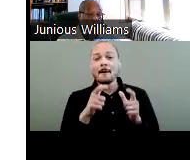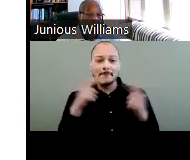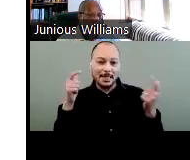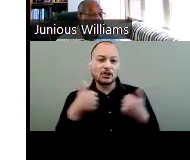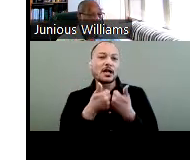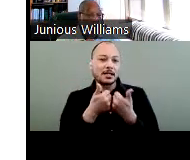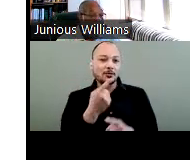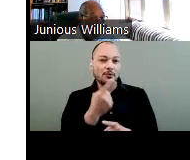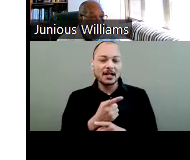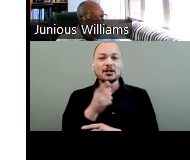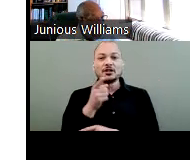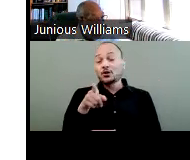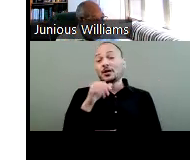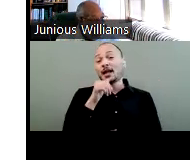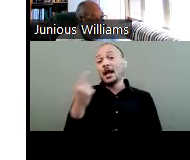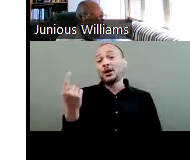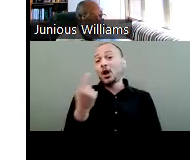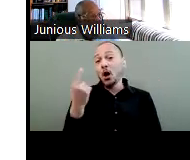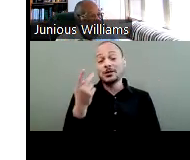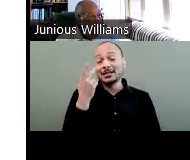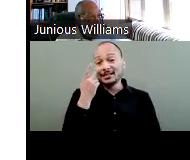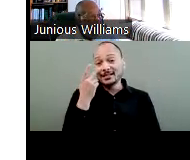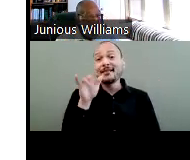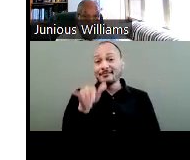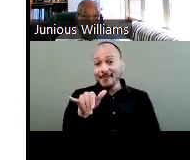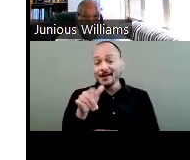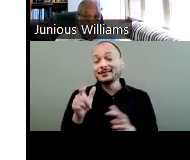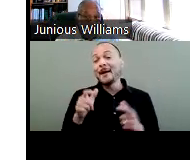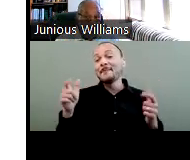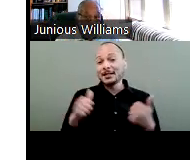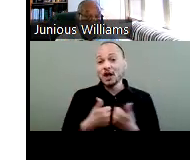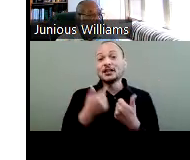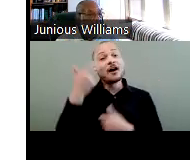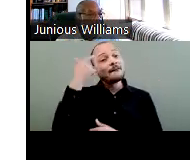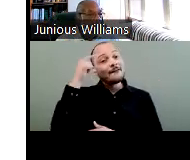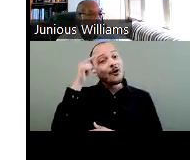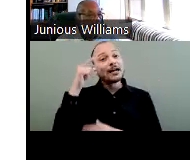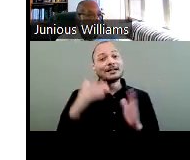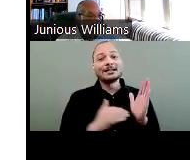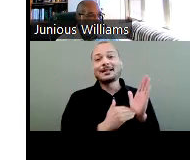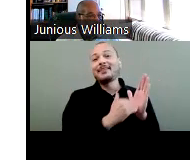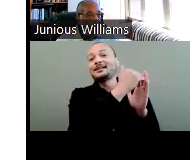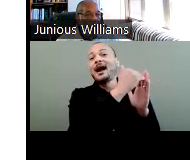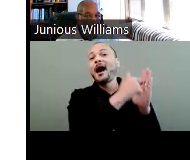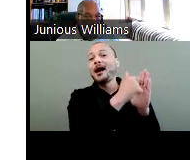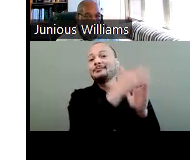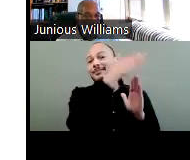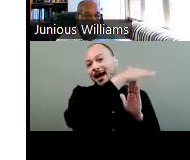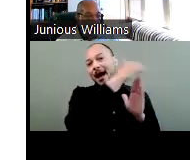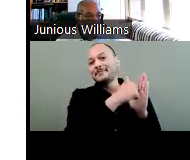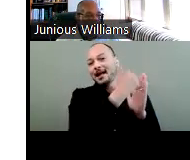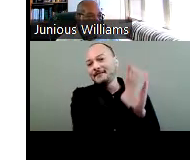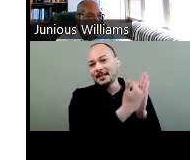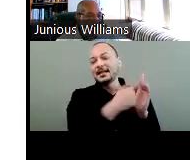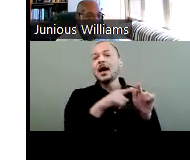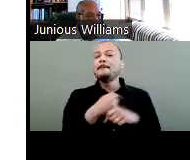challenge, right? So you ain't alone in seeing that as a big challenge, because it's at the top of Paul's list. You have to make